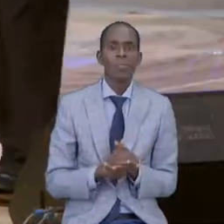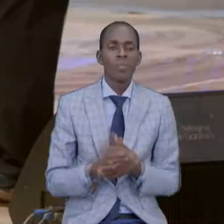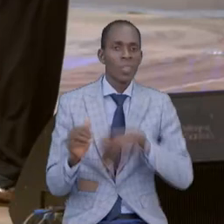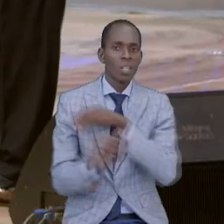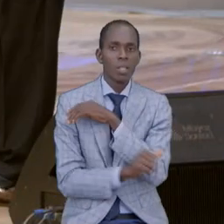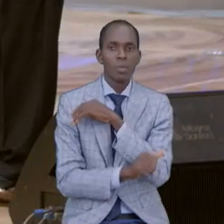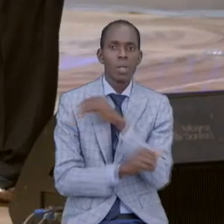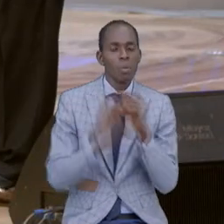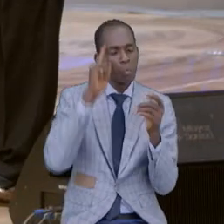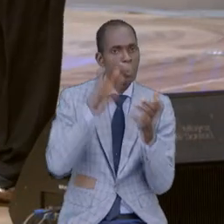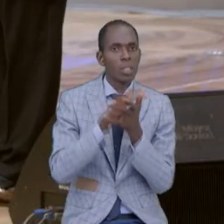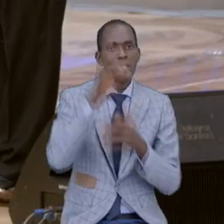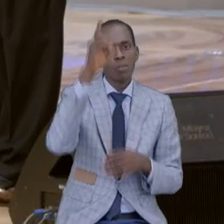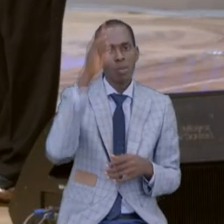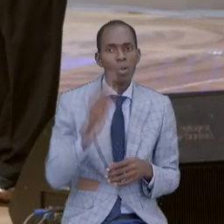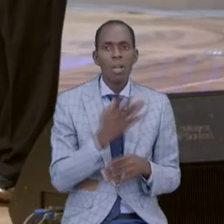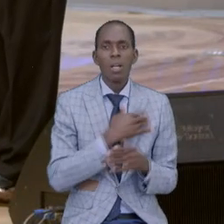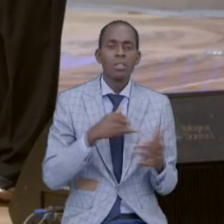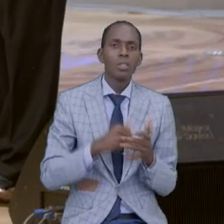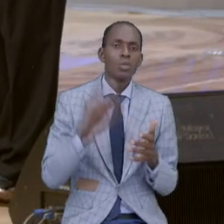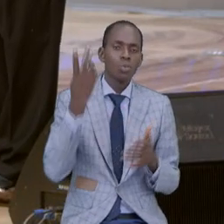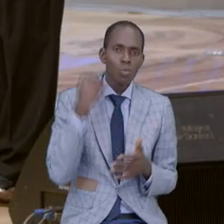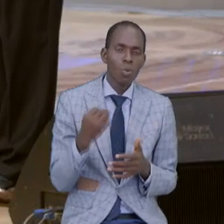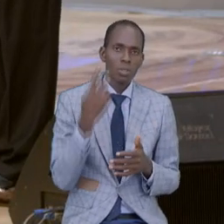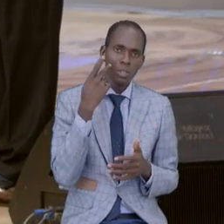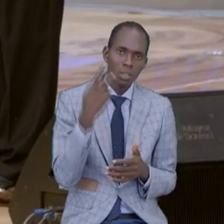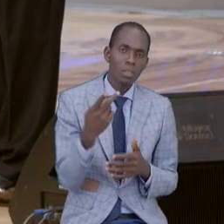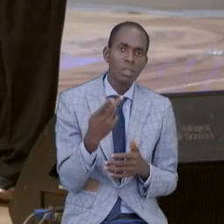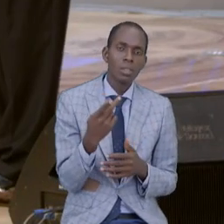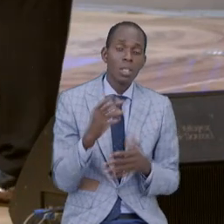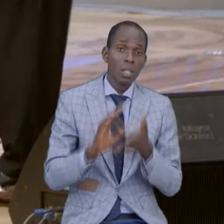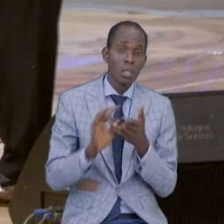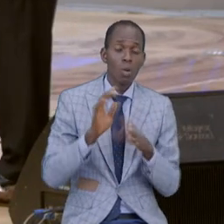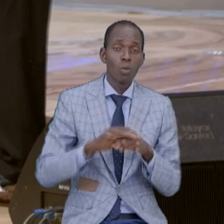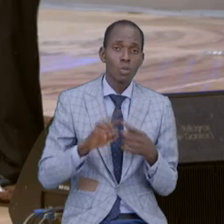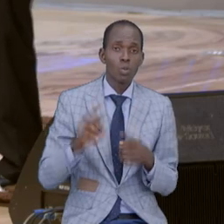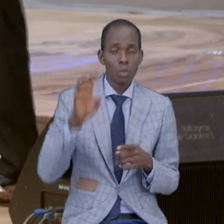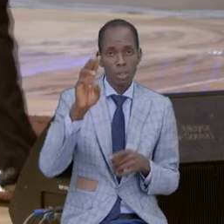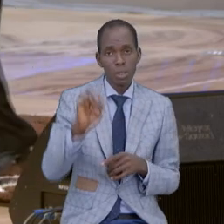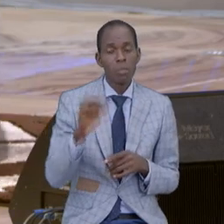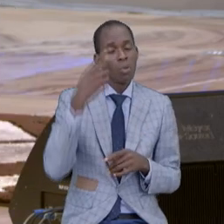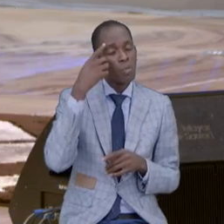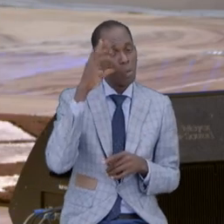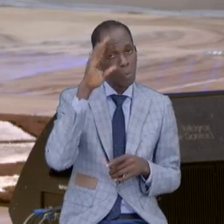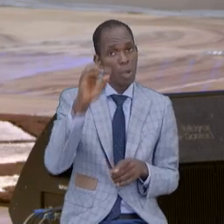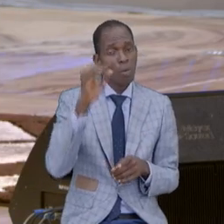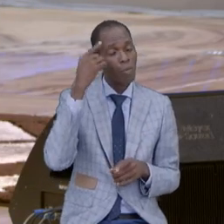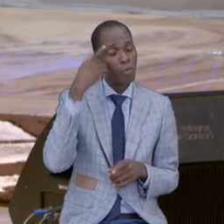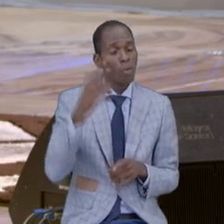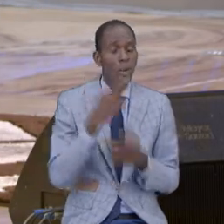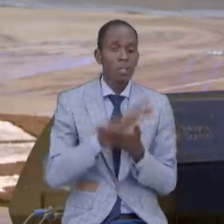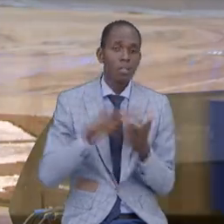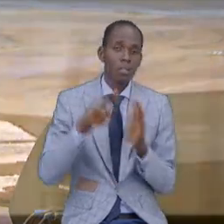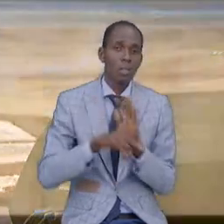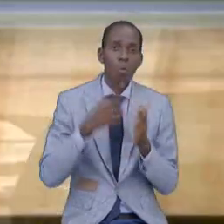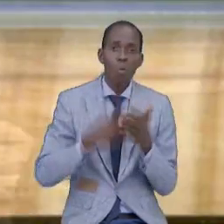believed God, and it was counted unto him for righteousness. And whatever the scripture says, that's